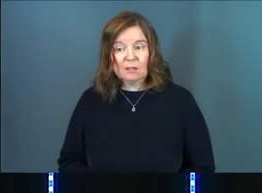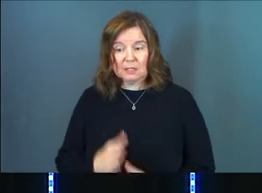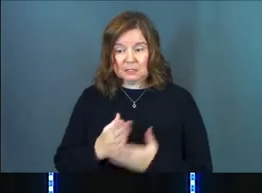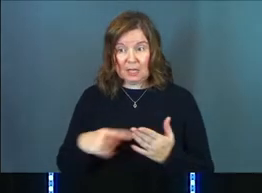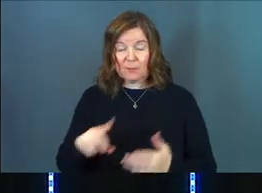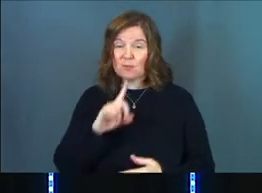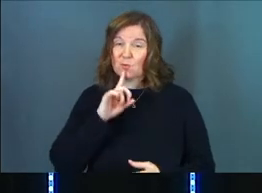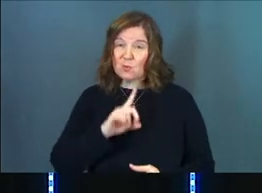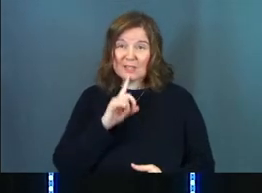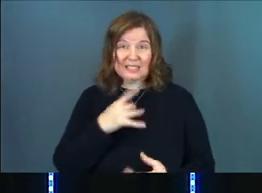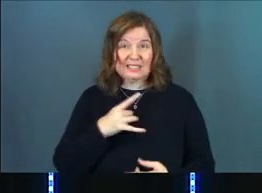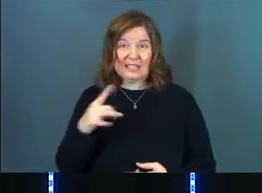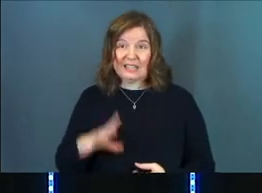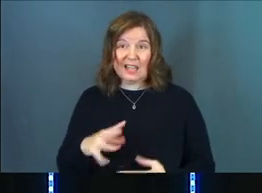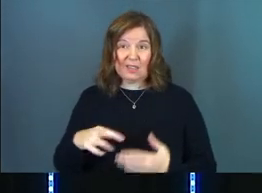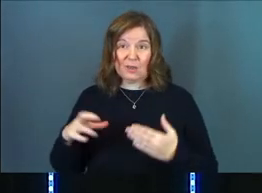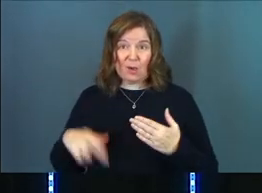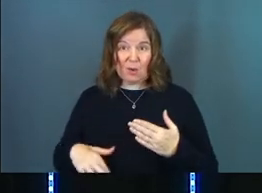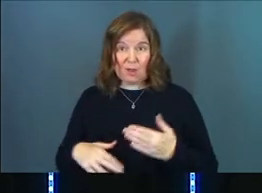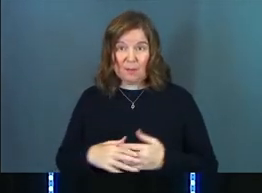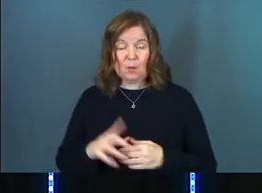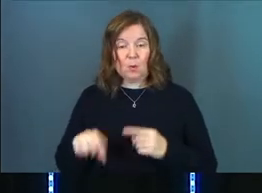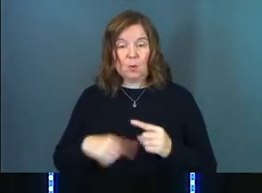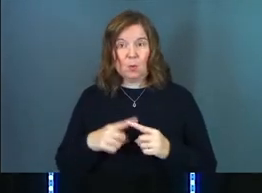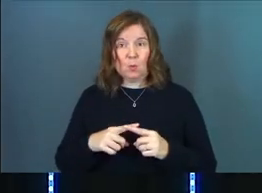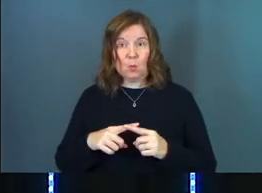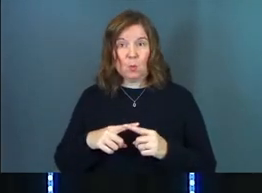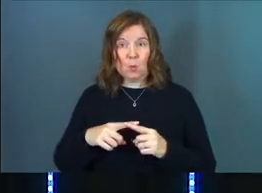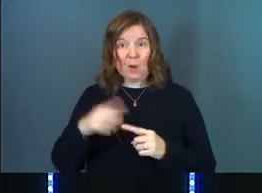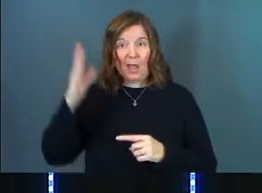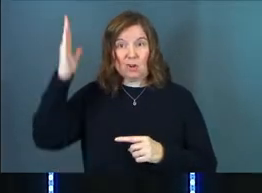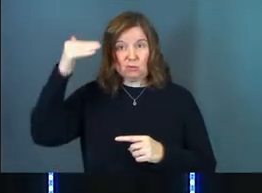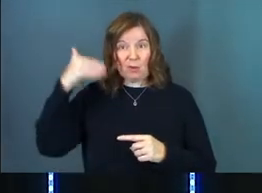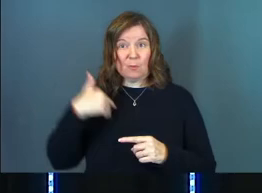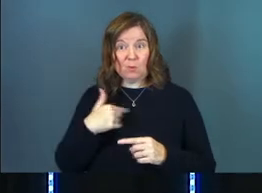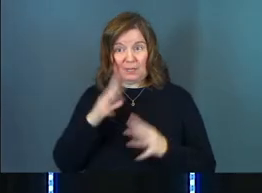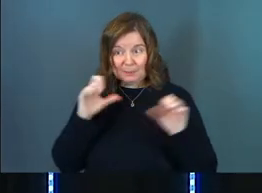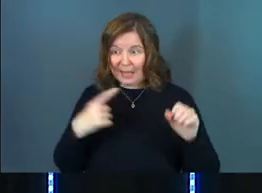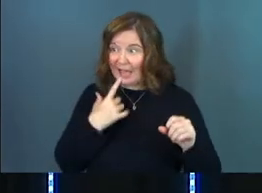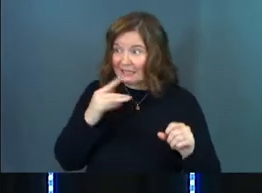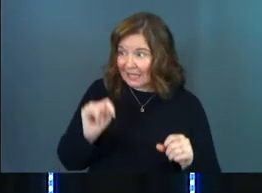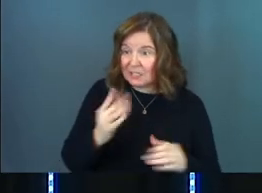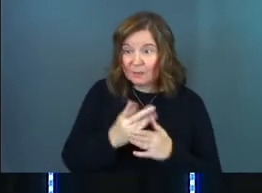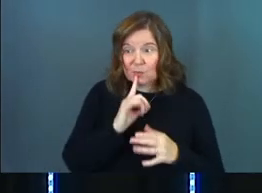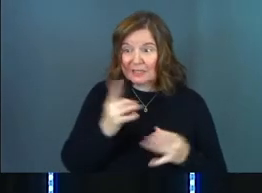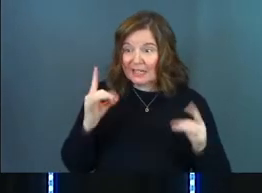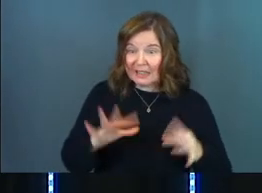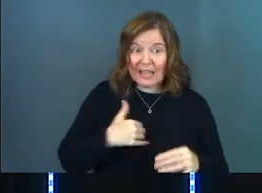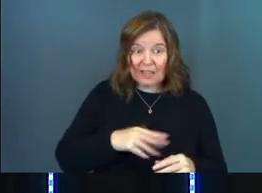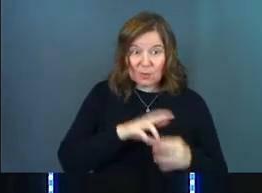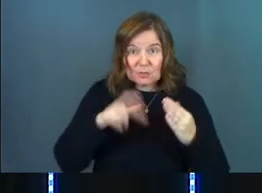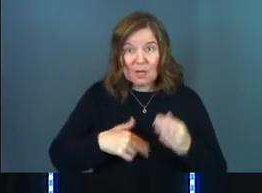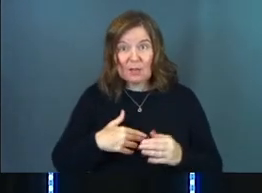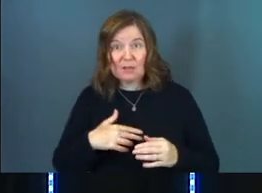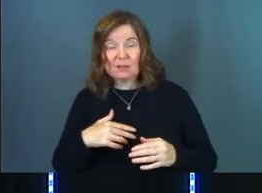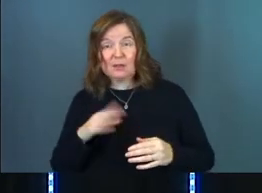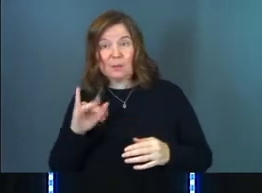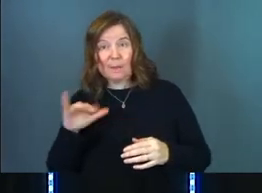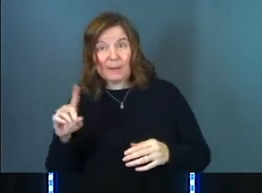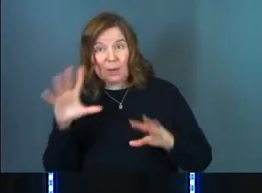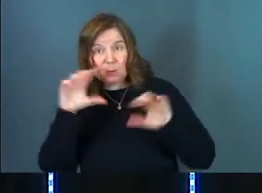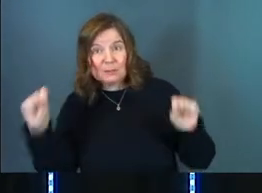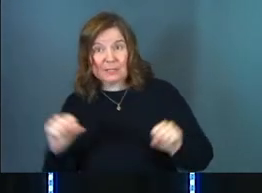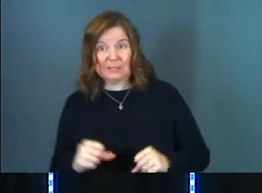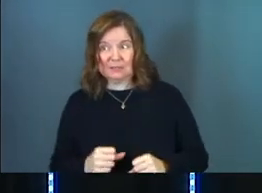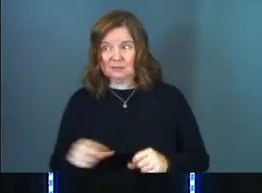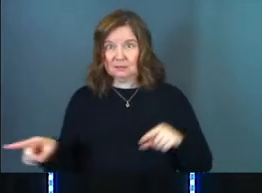And some of you really didn't like the outcome when Trump was president. I said it. Some of you really didn't like the outcome when Biden was